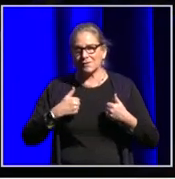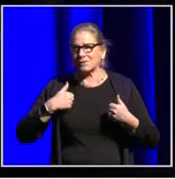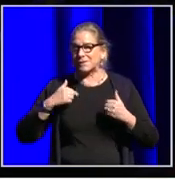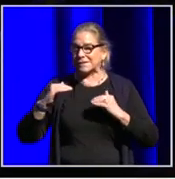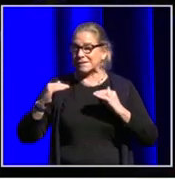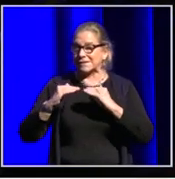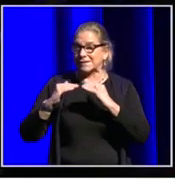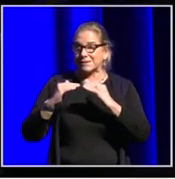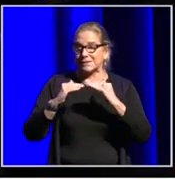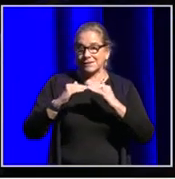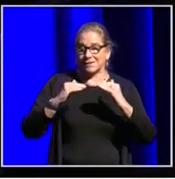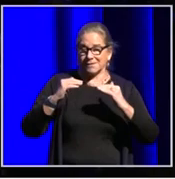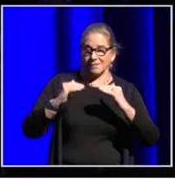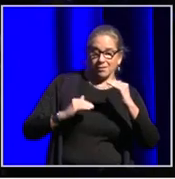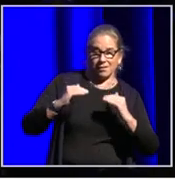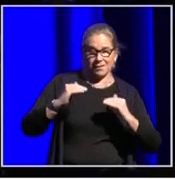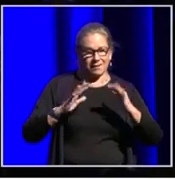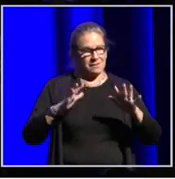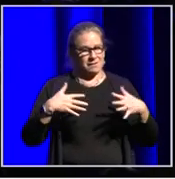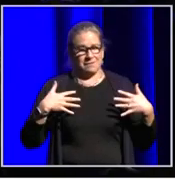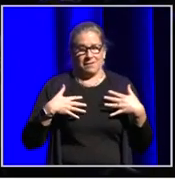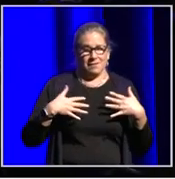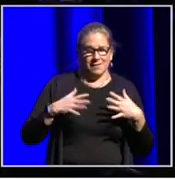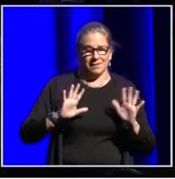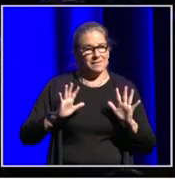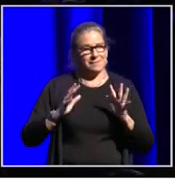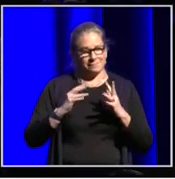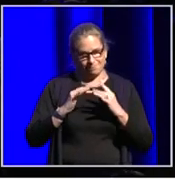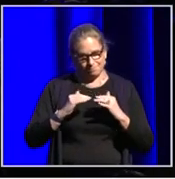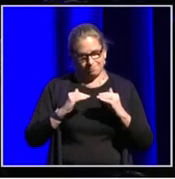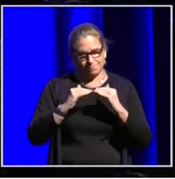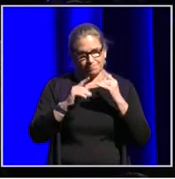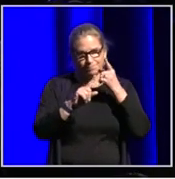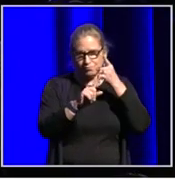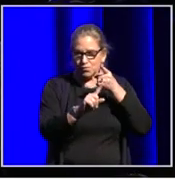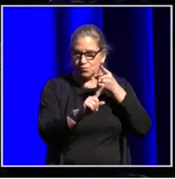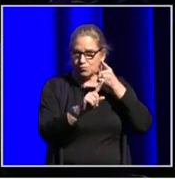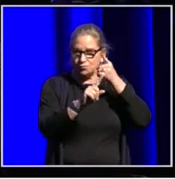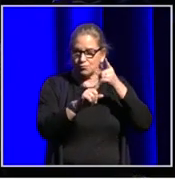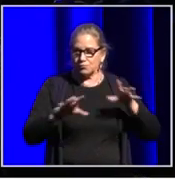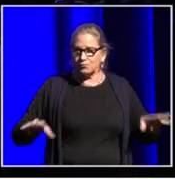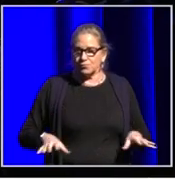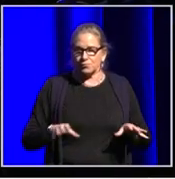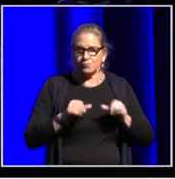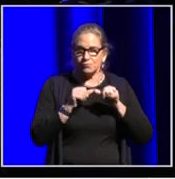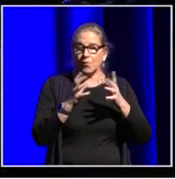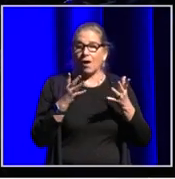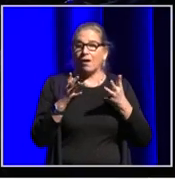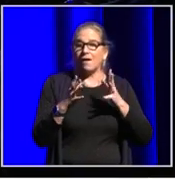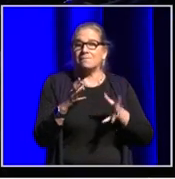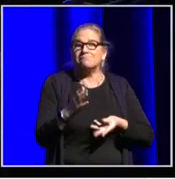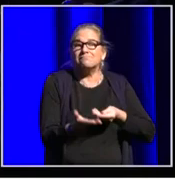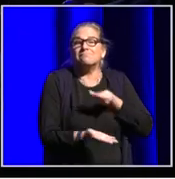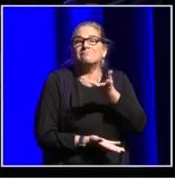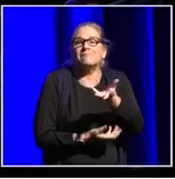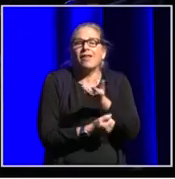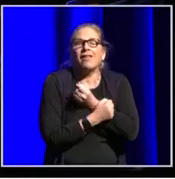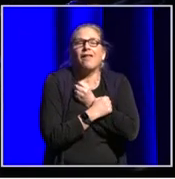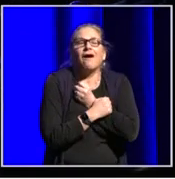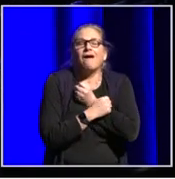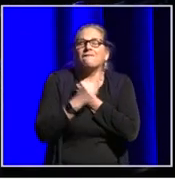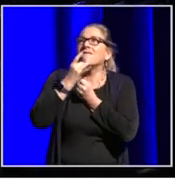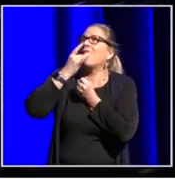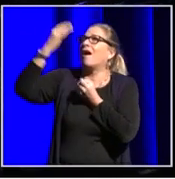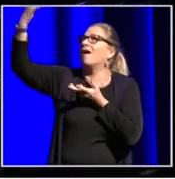O God, in just work, in just love, instead be the light that you've given us to carry, that we may